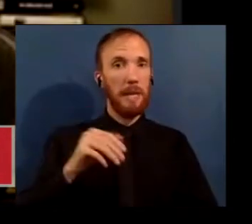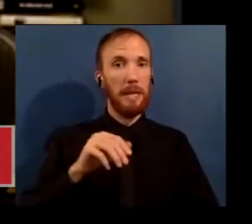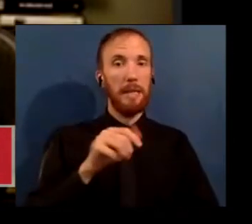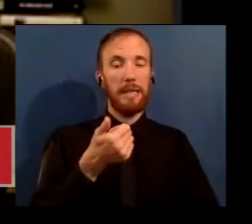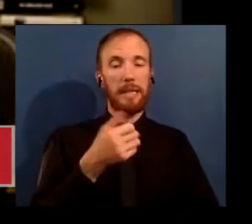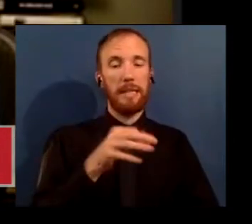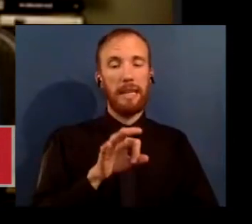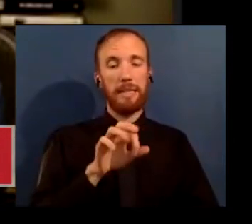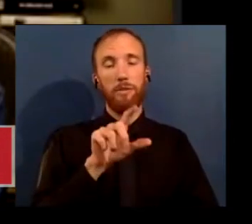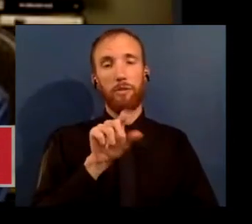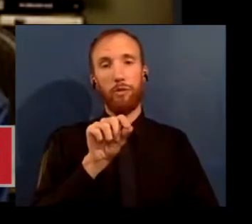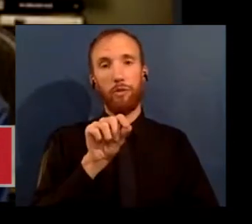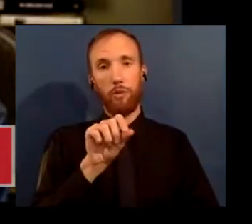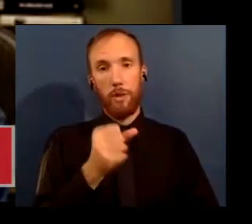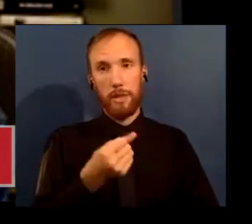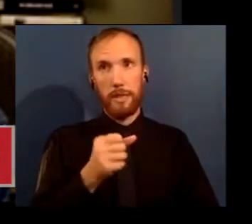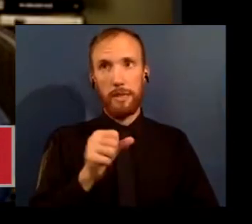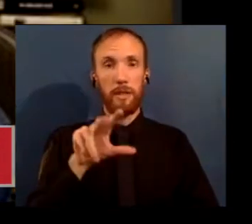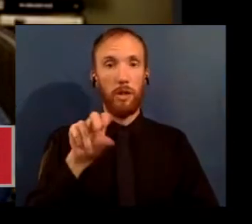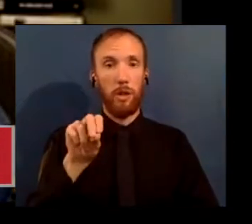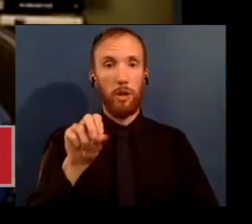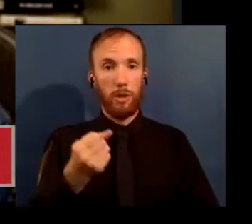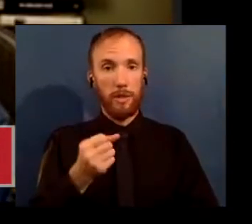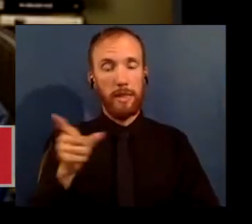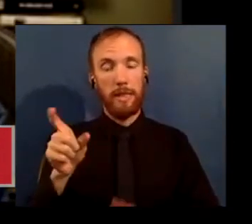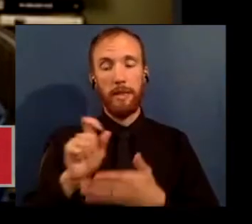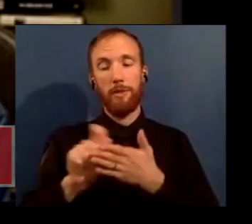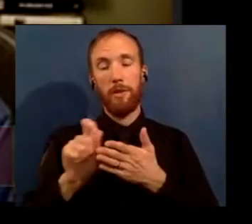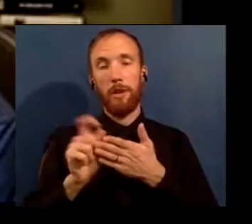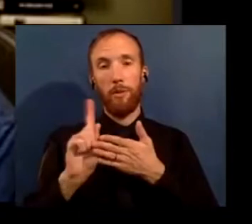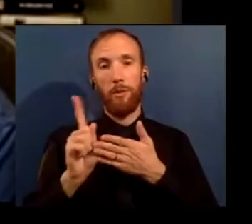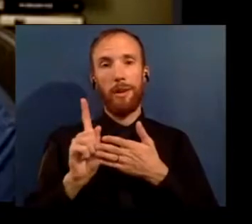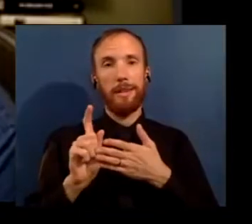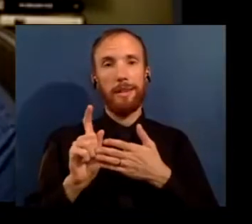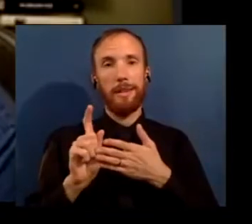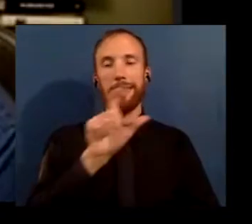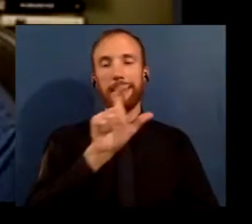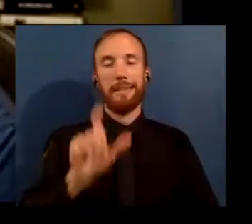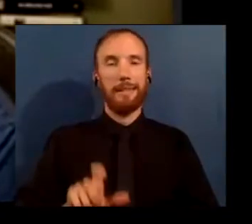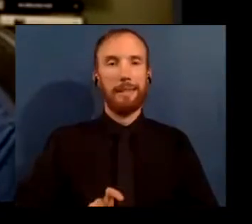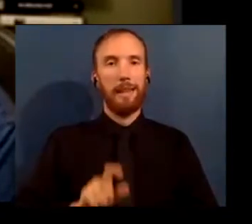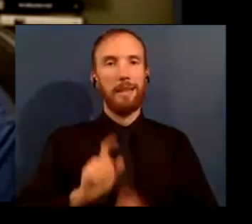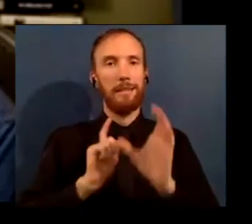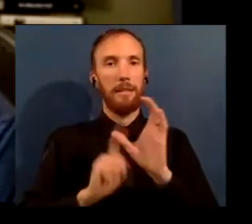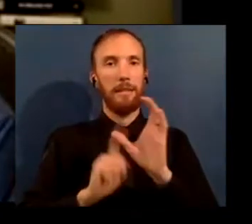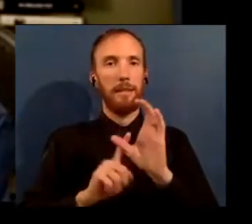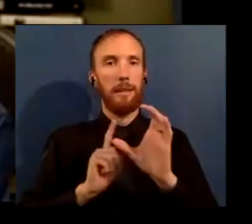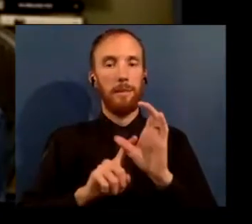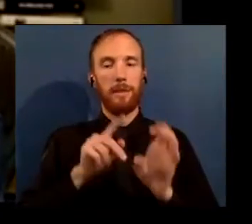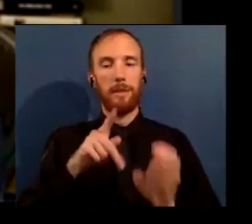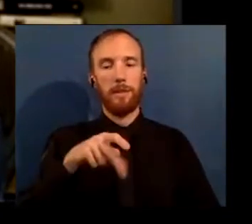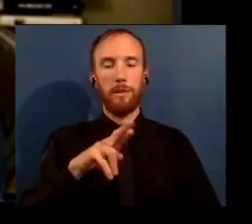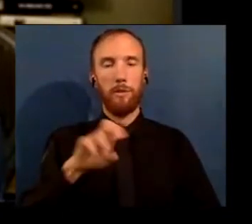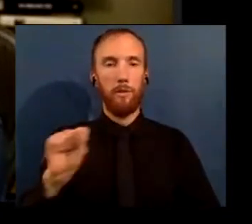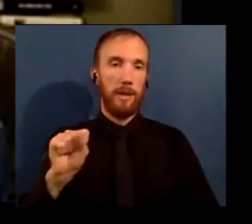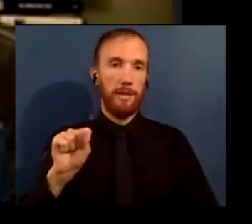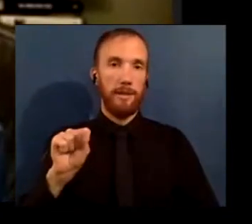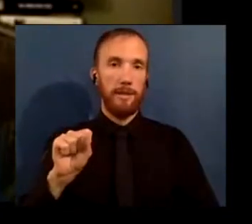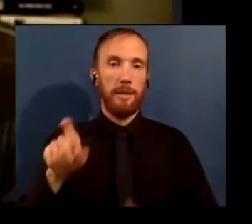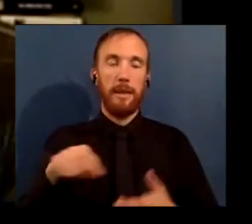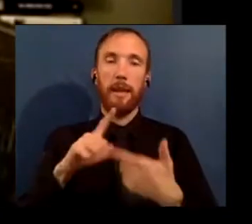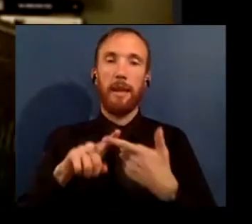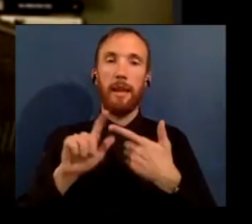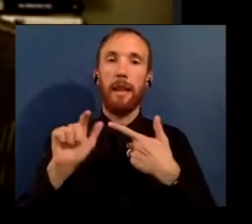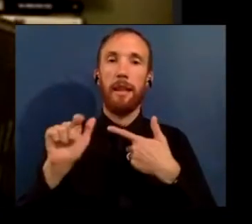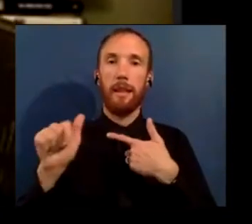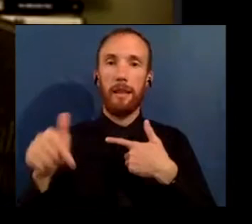was writing in the communist Italian press. And then later in the Comintern, he was